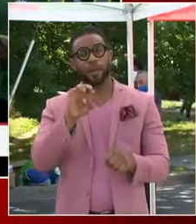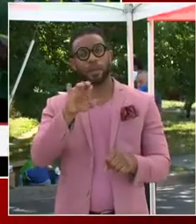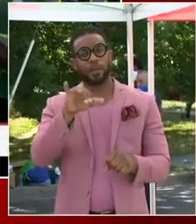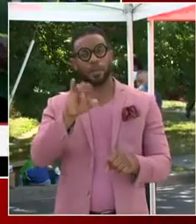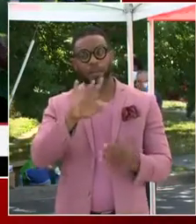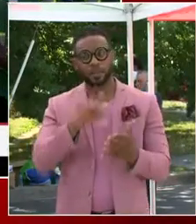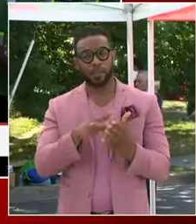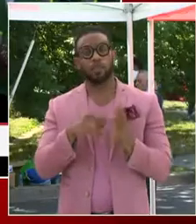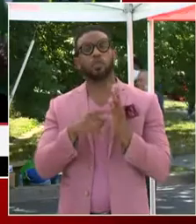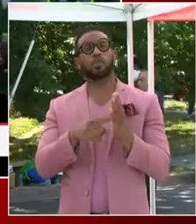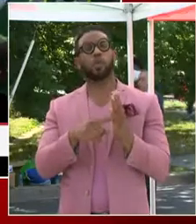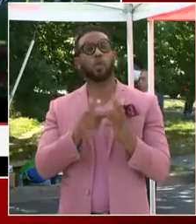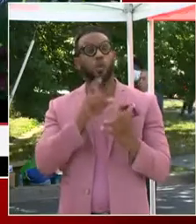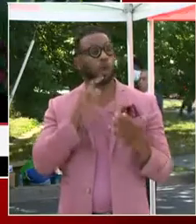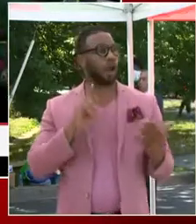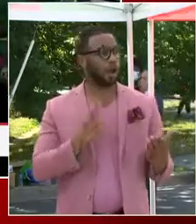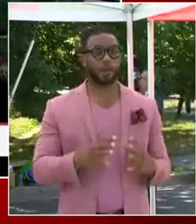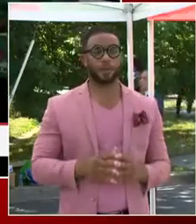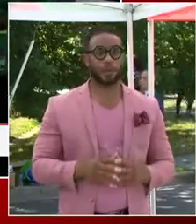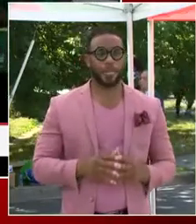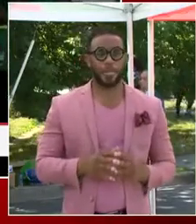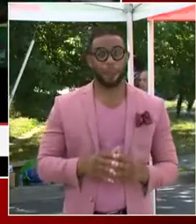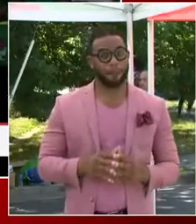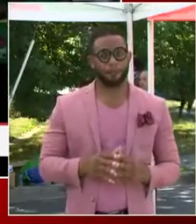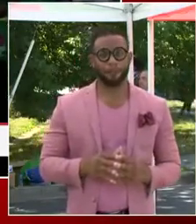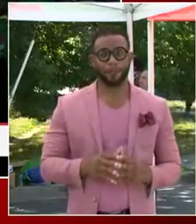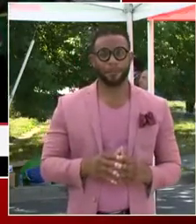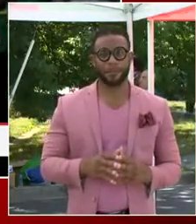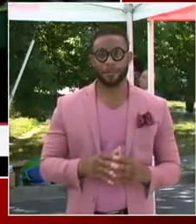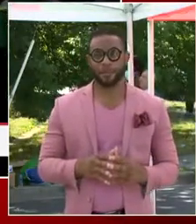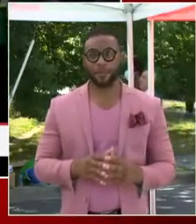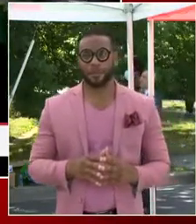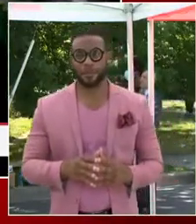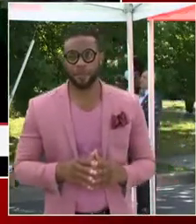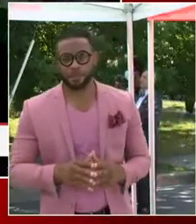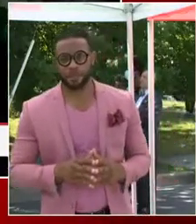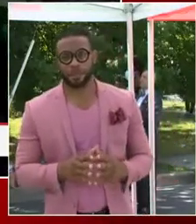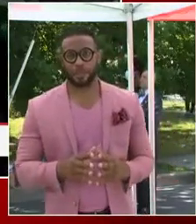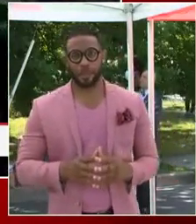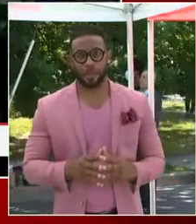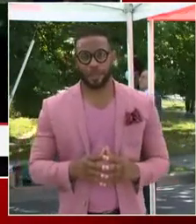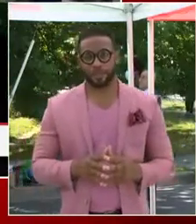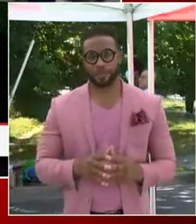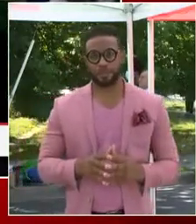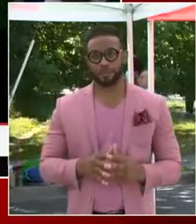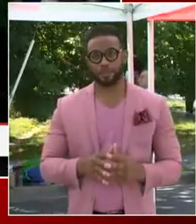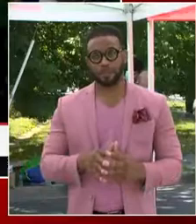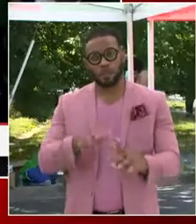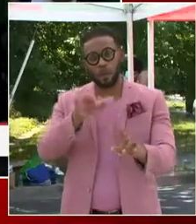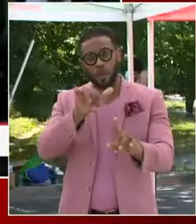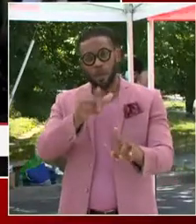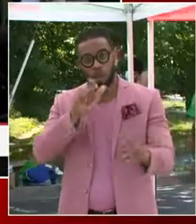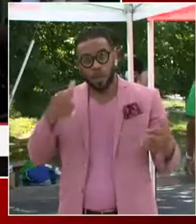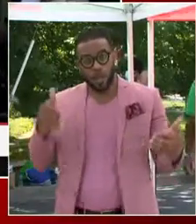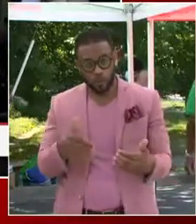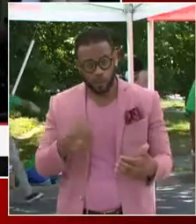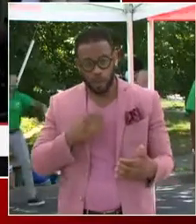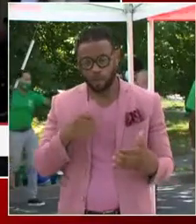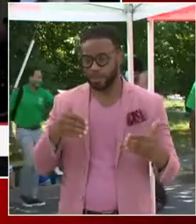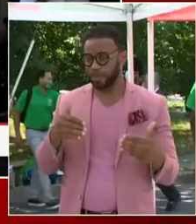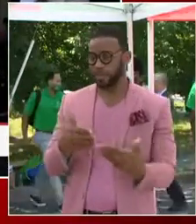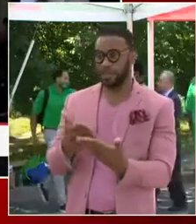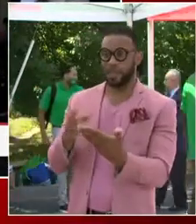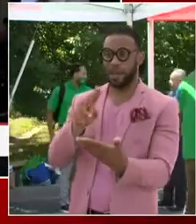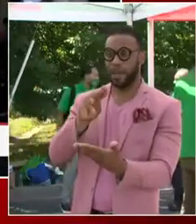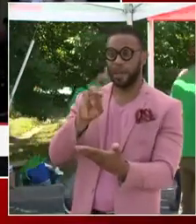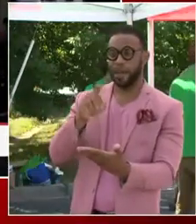shows who we are. That's not Megan, okay? And so that's not the person I'm introducing. But again, I would like to introduce